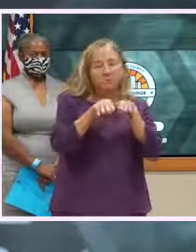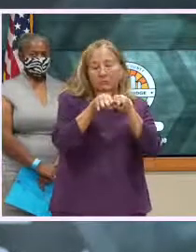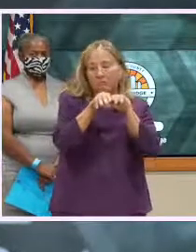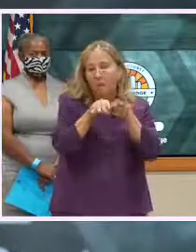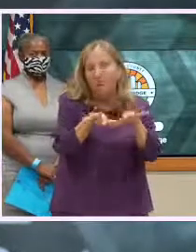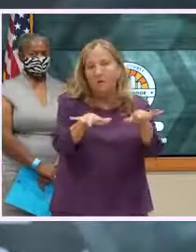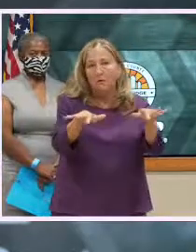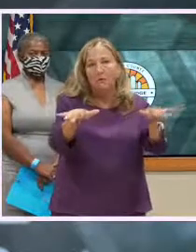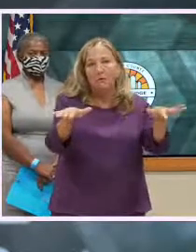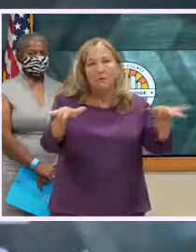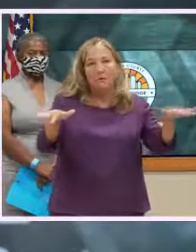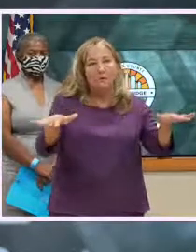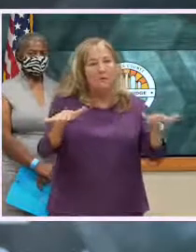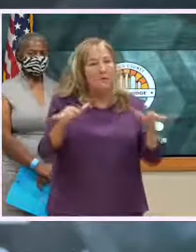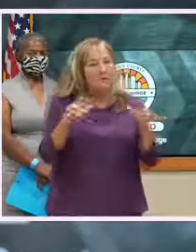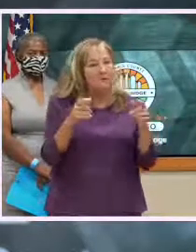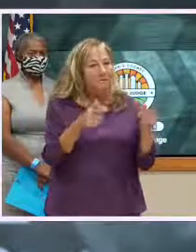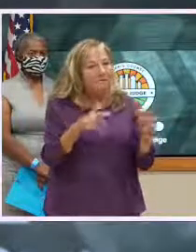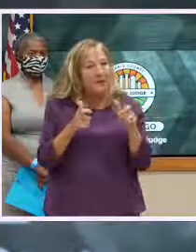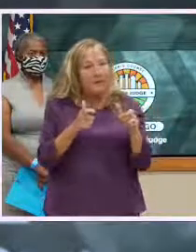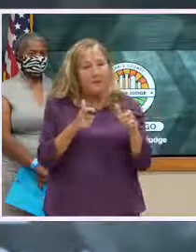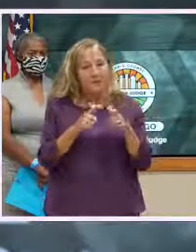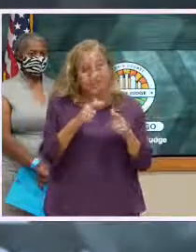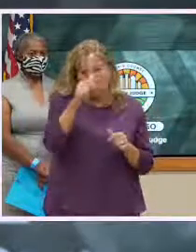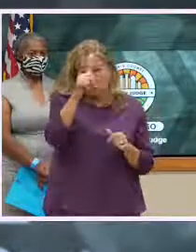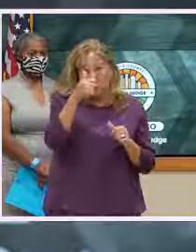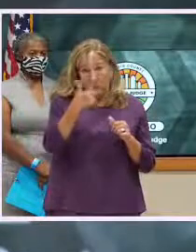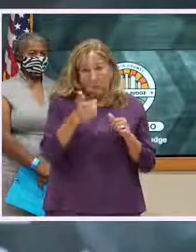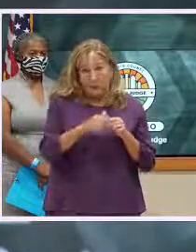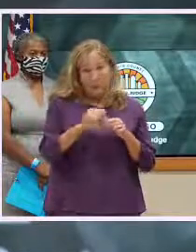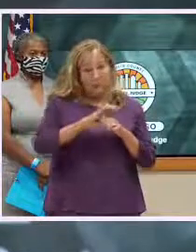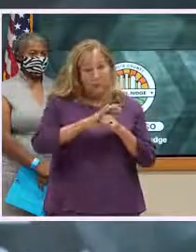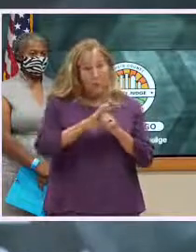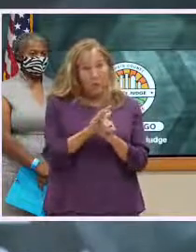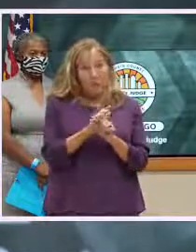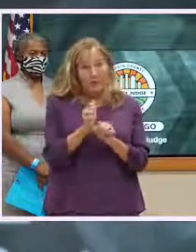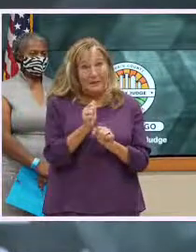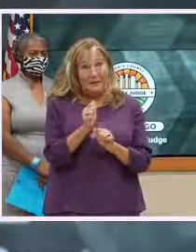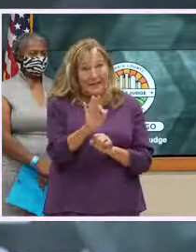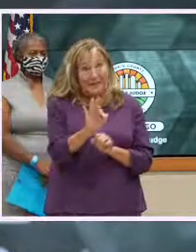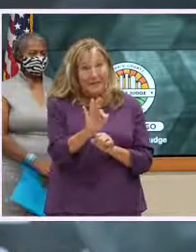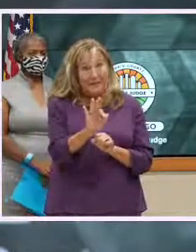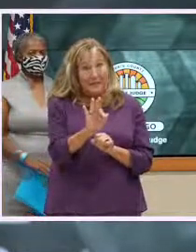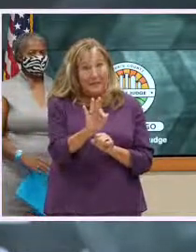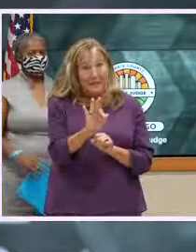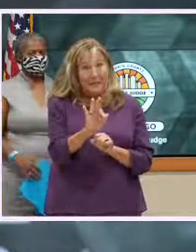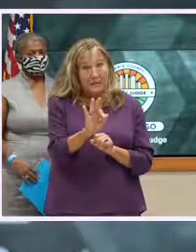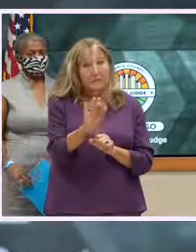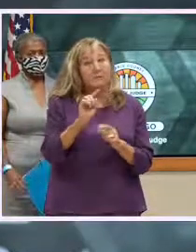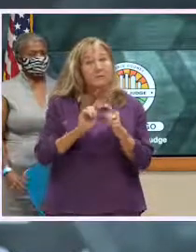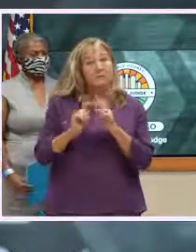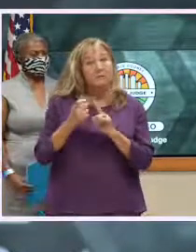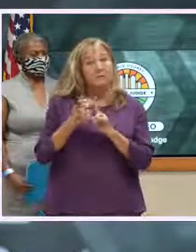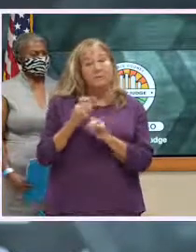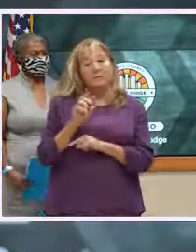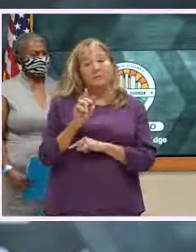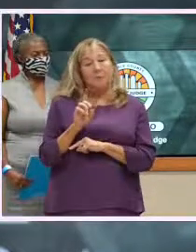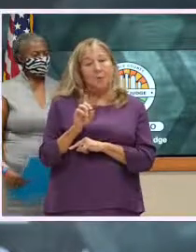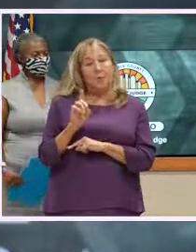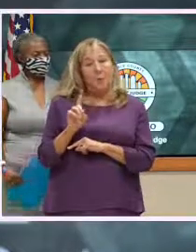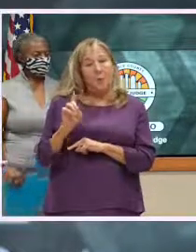So if you remember, compared to the original lineage, the one from the United Kingdom, the B.1.1.7 variant,